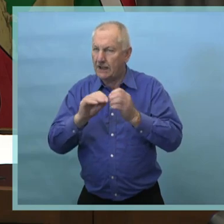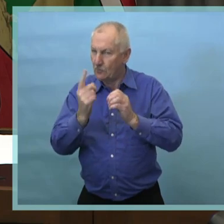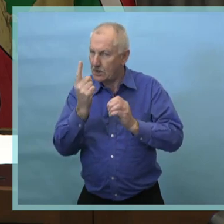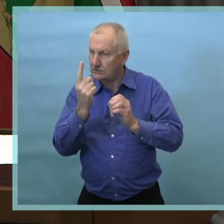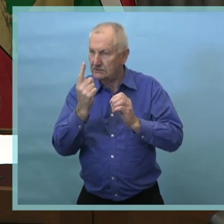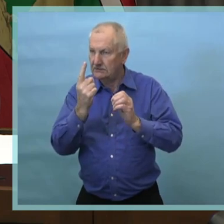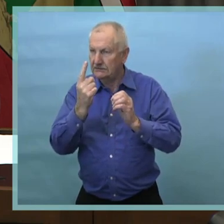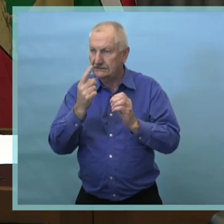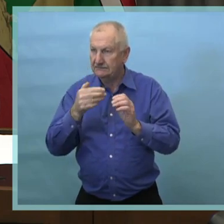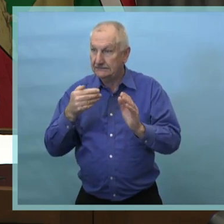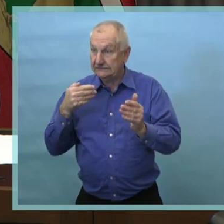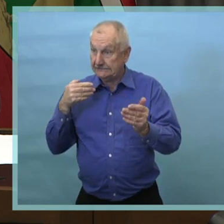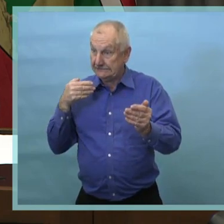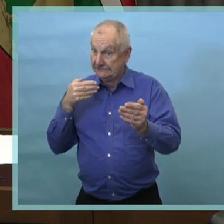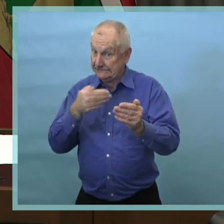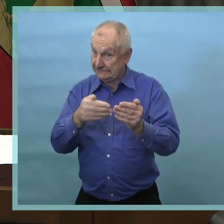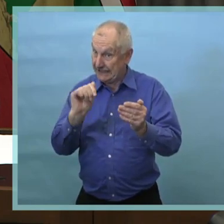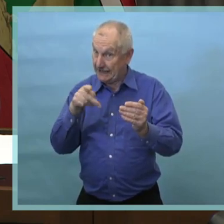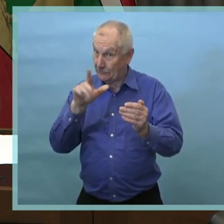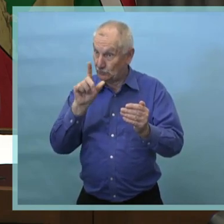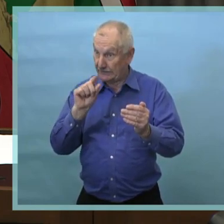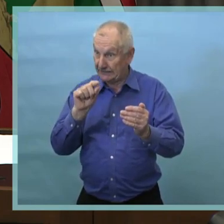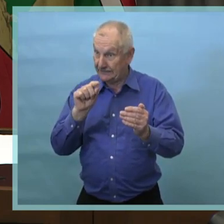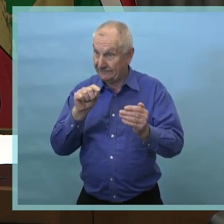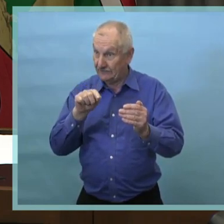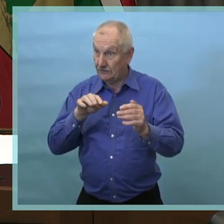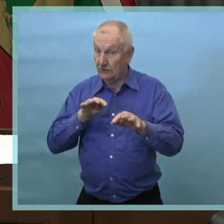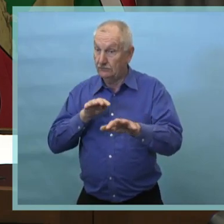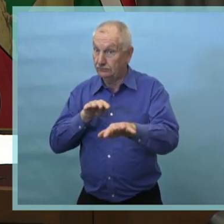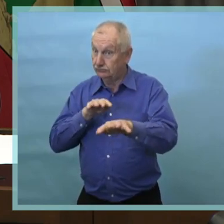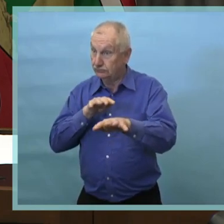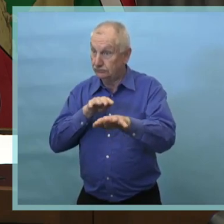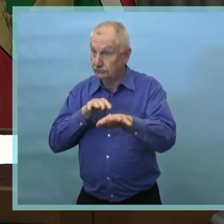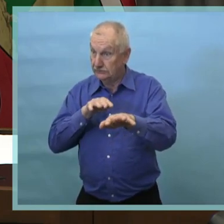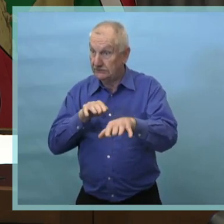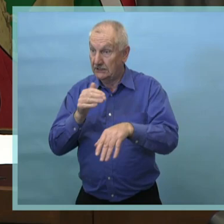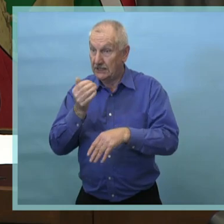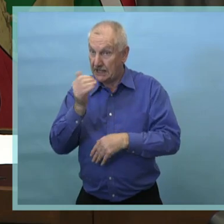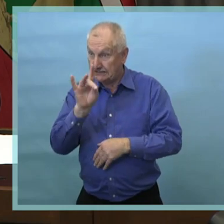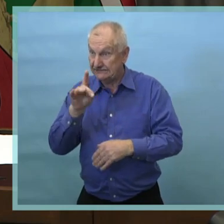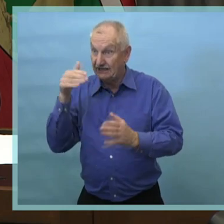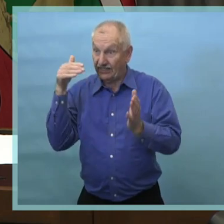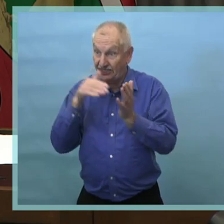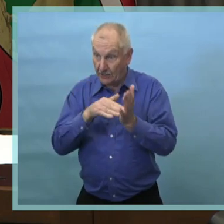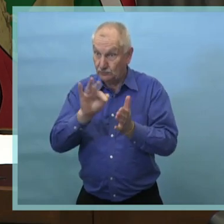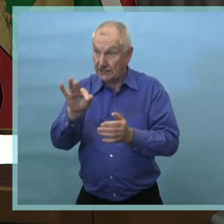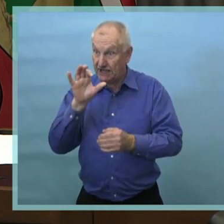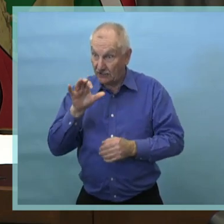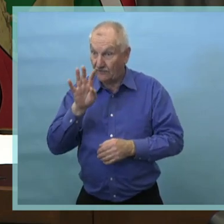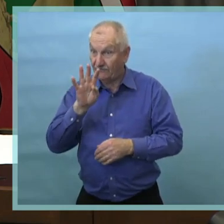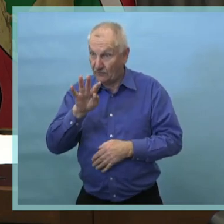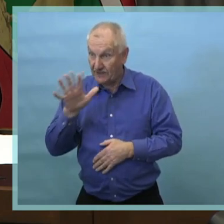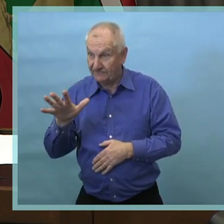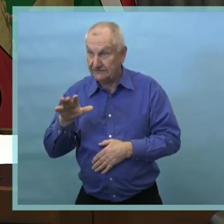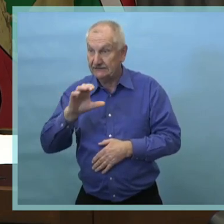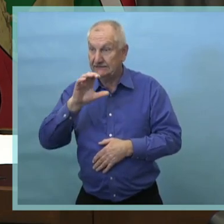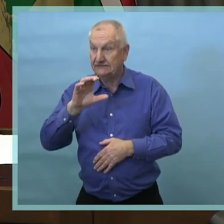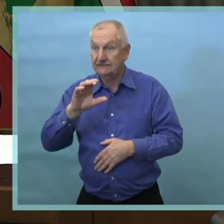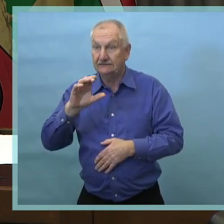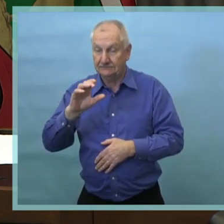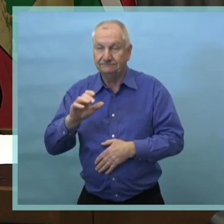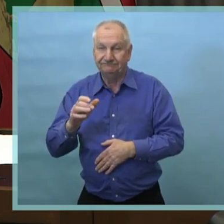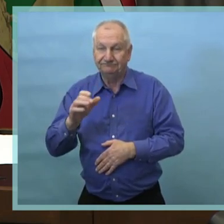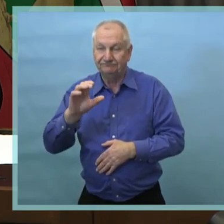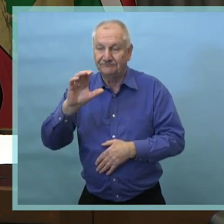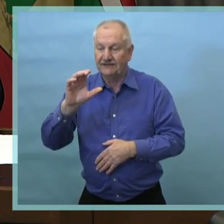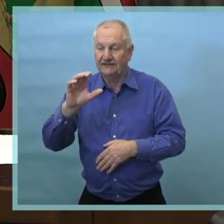April 20th, flow is at 18,945 CFS. The crest should arrive sometime within